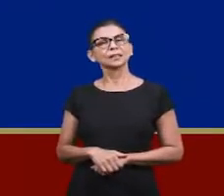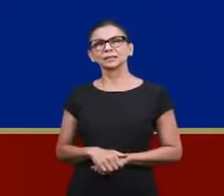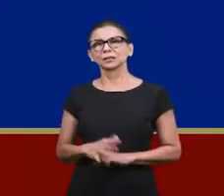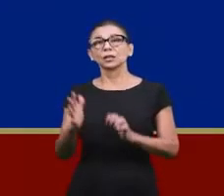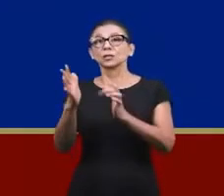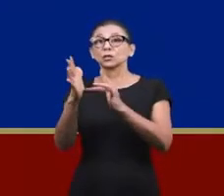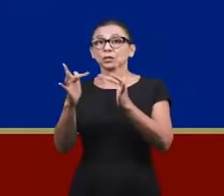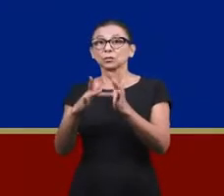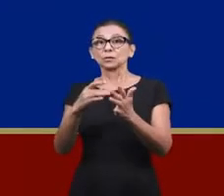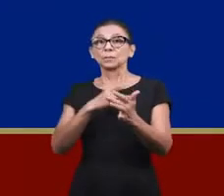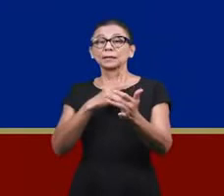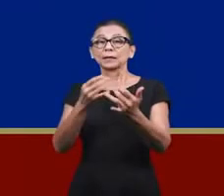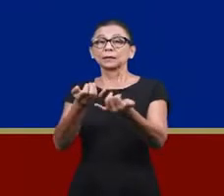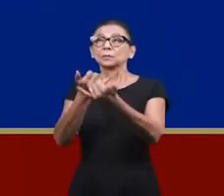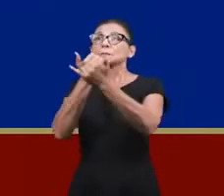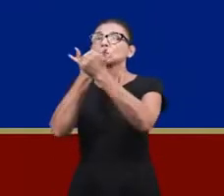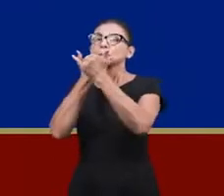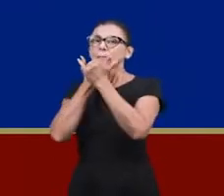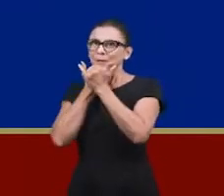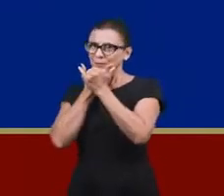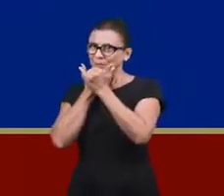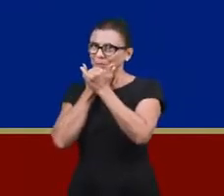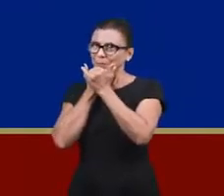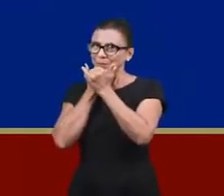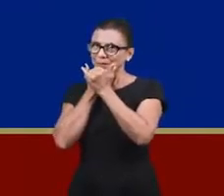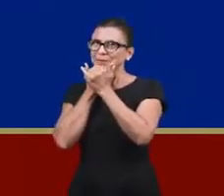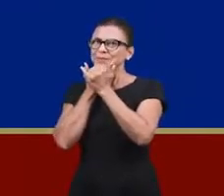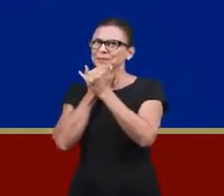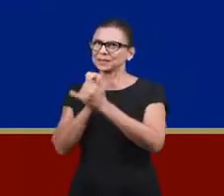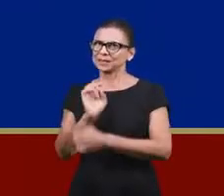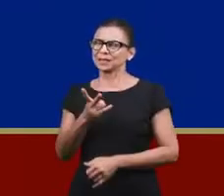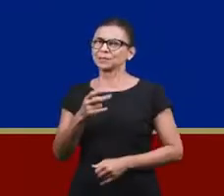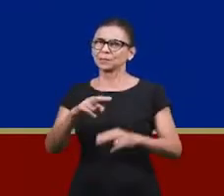Jesus is the forgiveness of God towards our lives. And